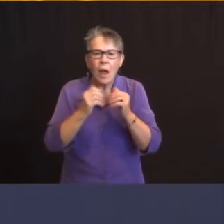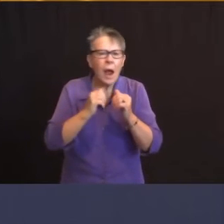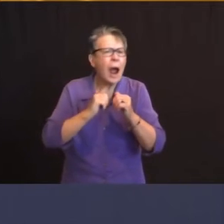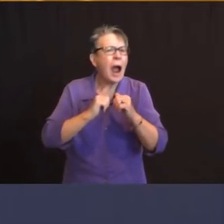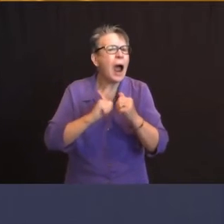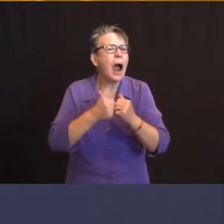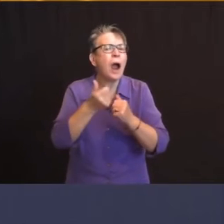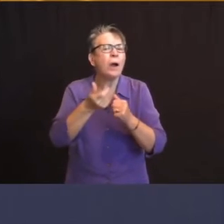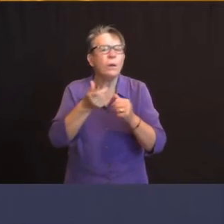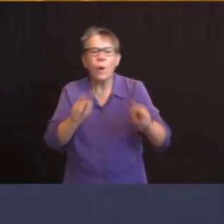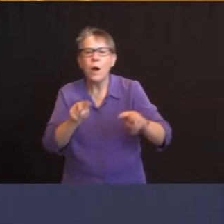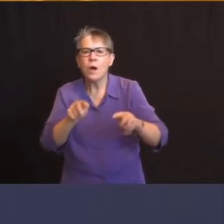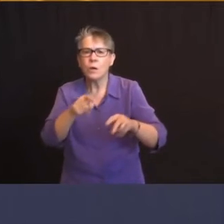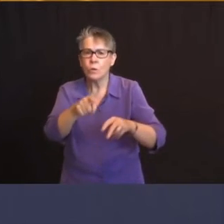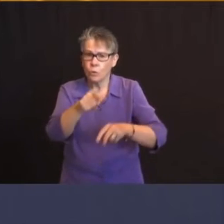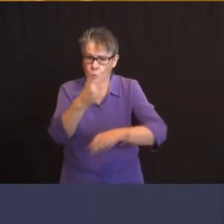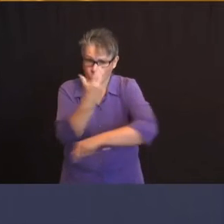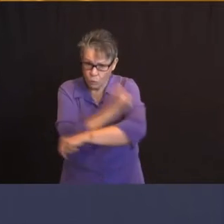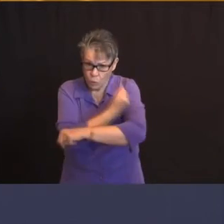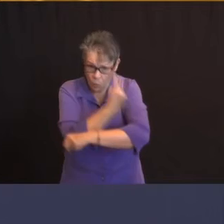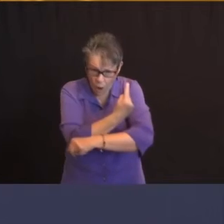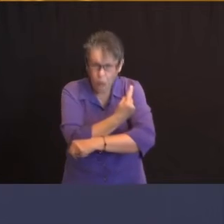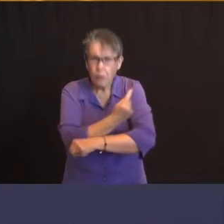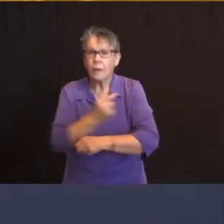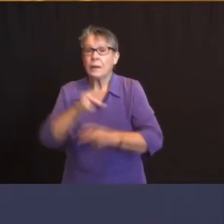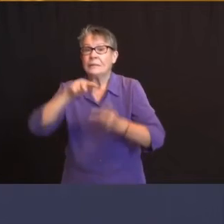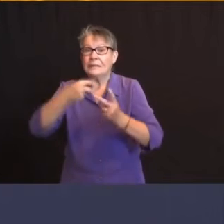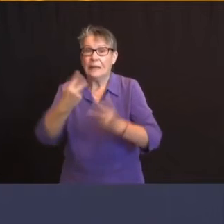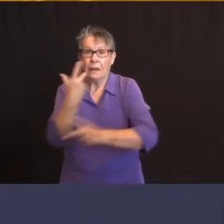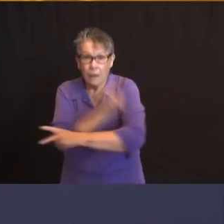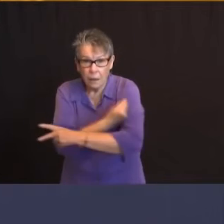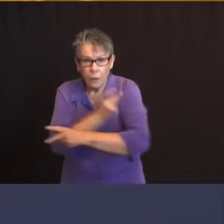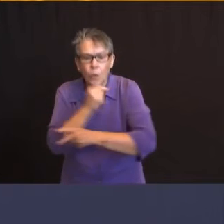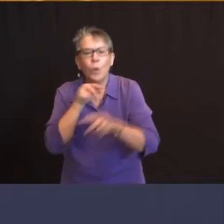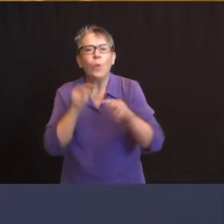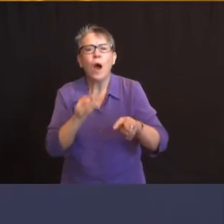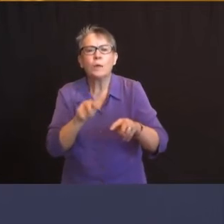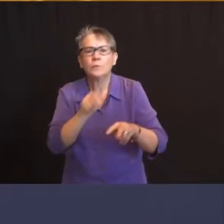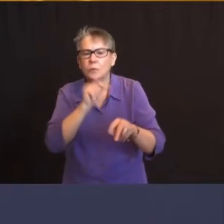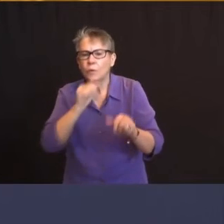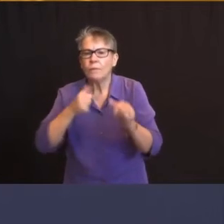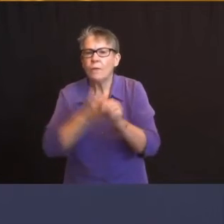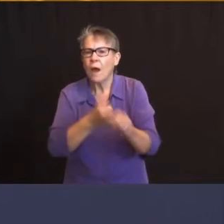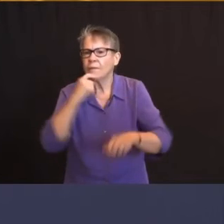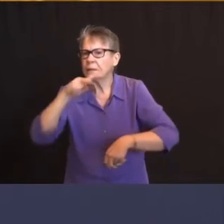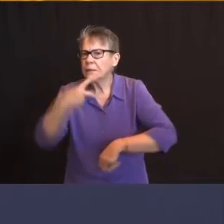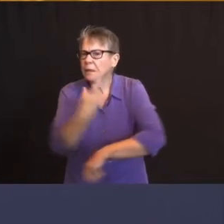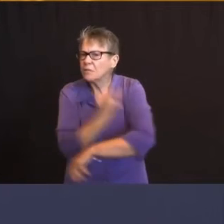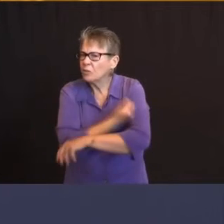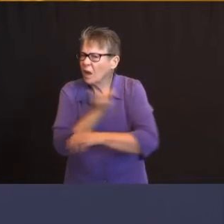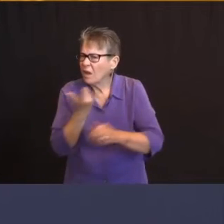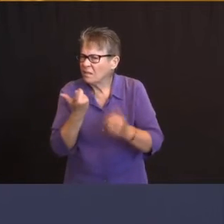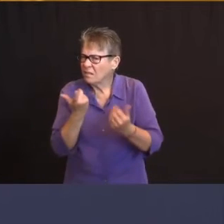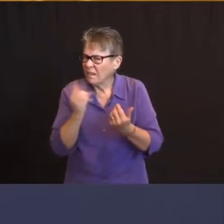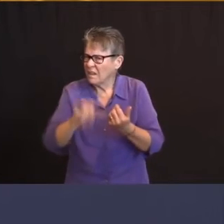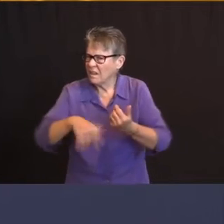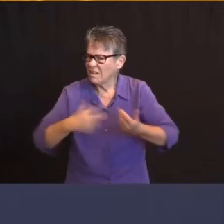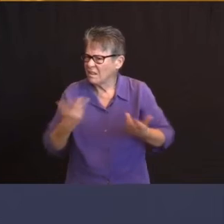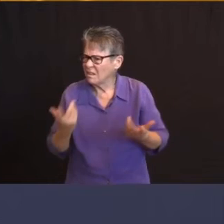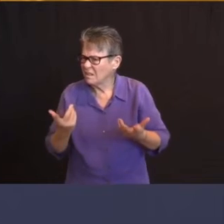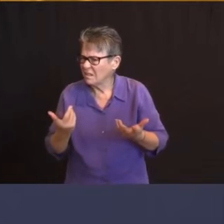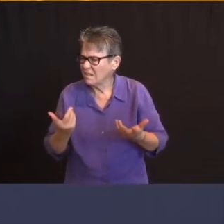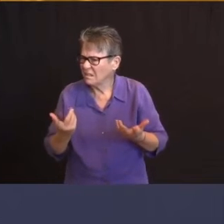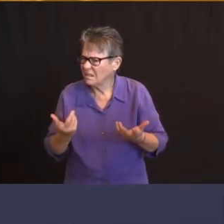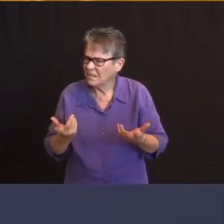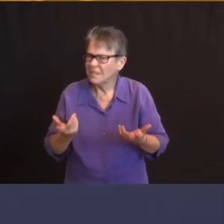vaccine by the FDA. Have you done that? If you haven't, what are you looking for? What in this would give you pause to say, hey, let's hold